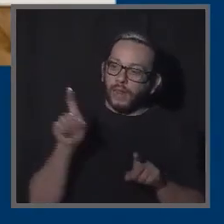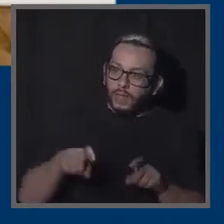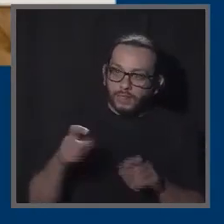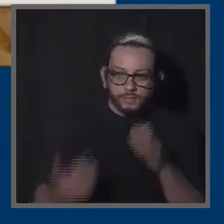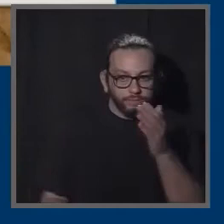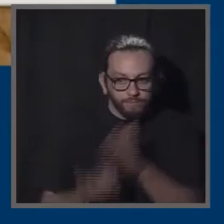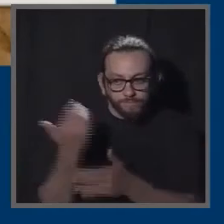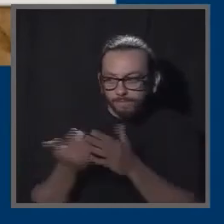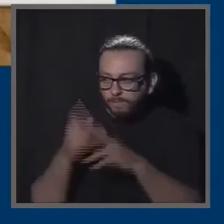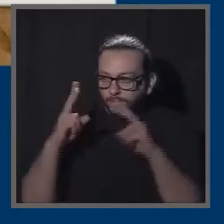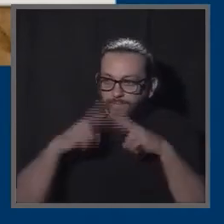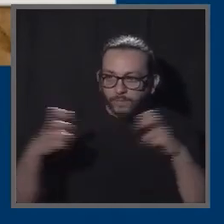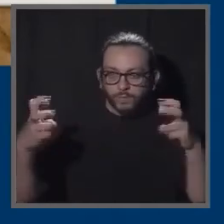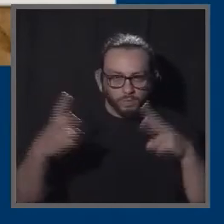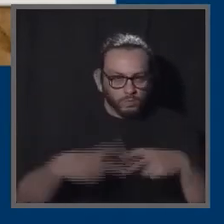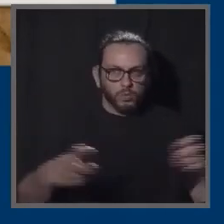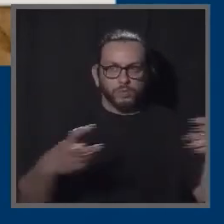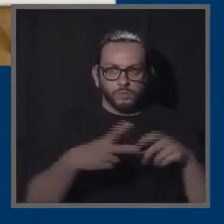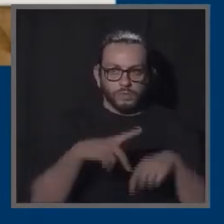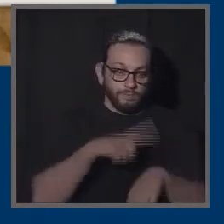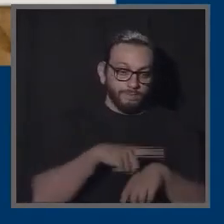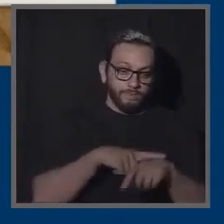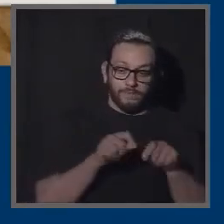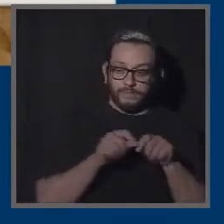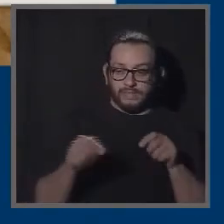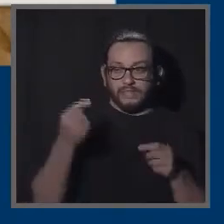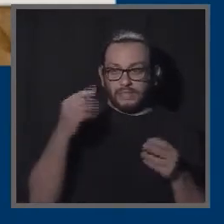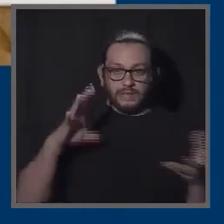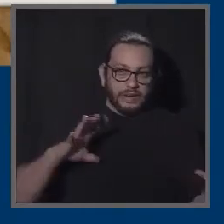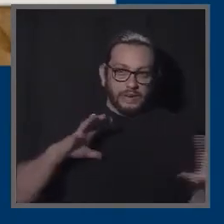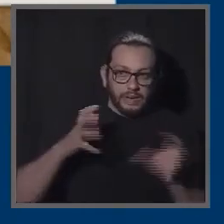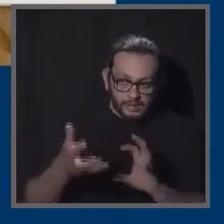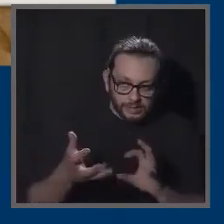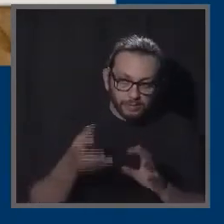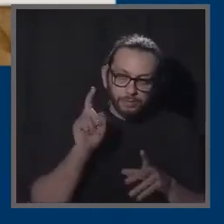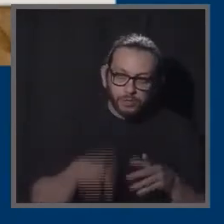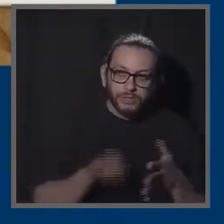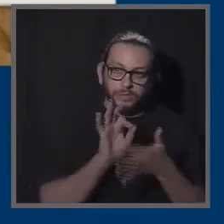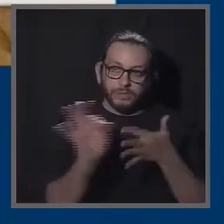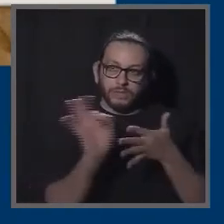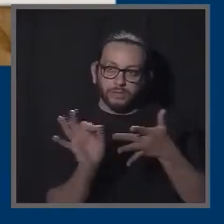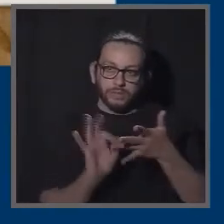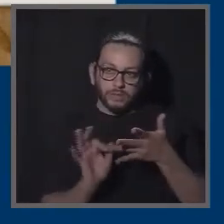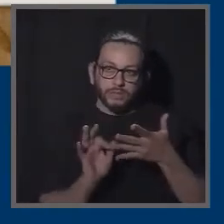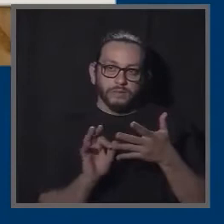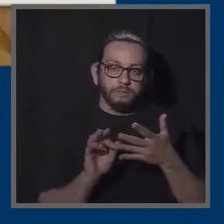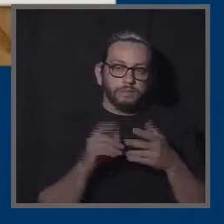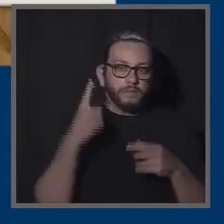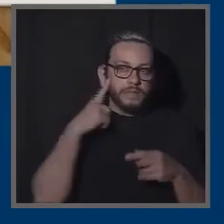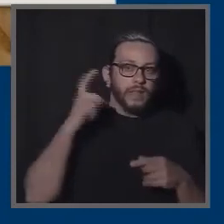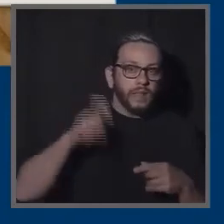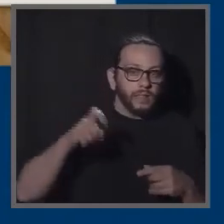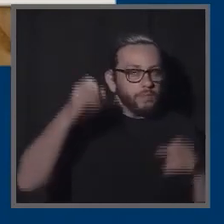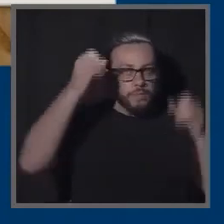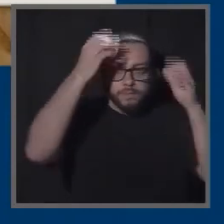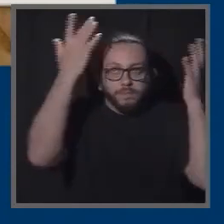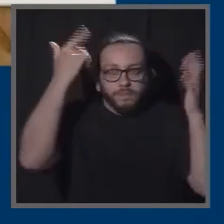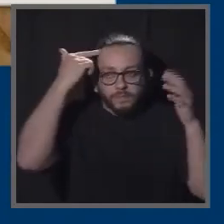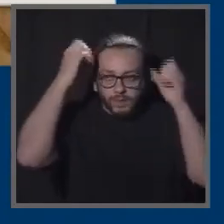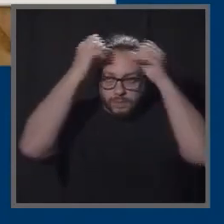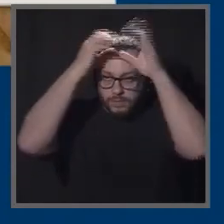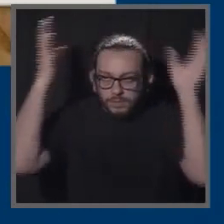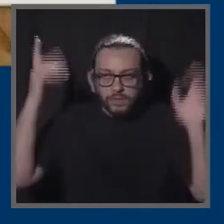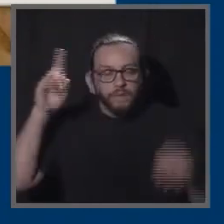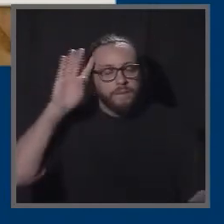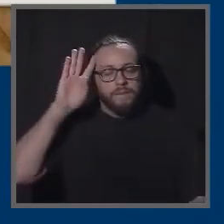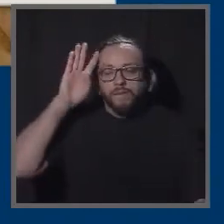crisis. And specifically, those are imaginative needs, how to imagine the future at this time. And we